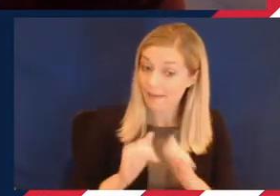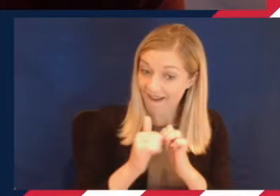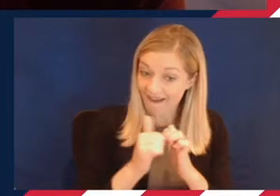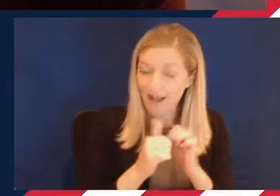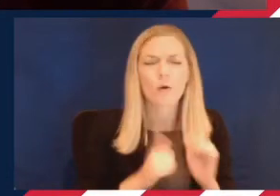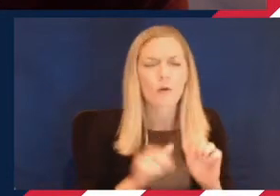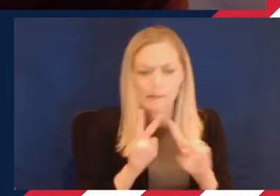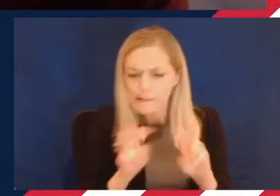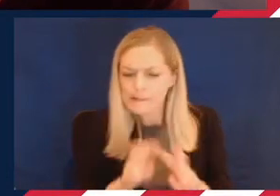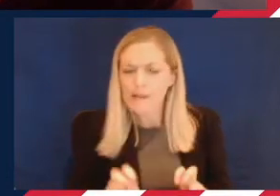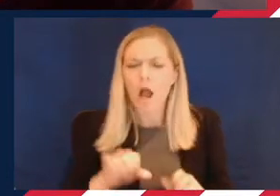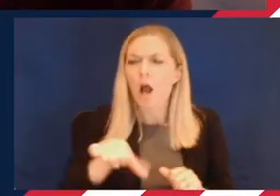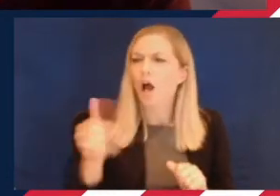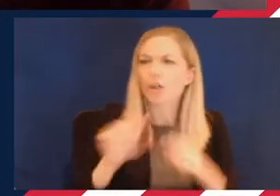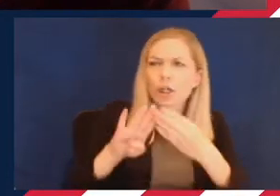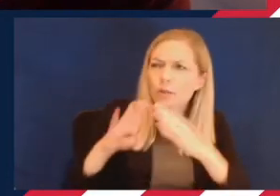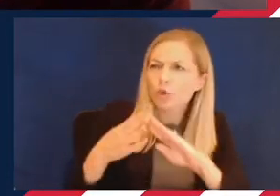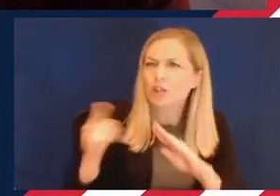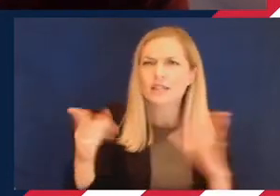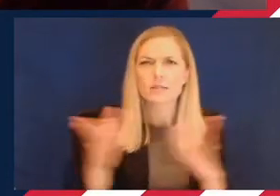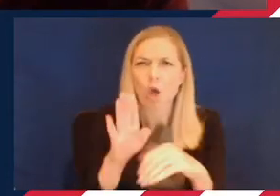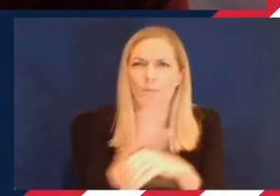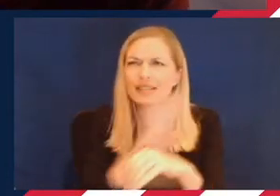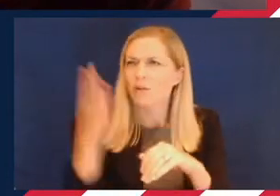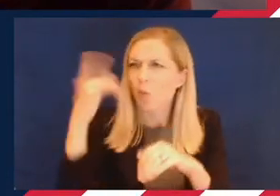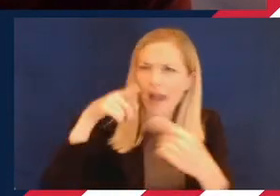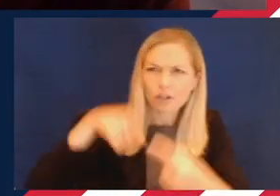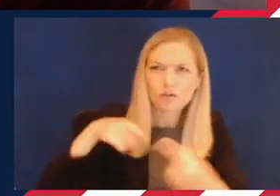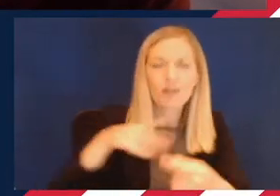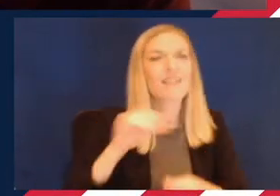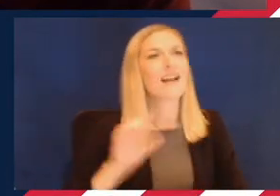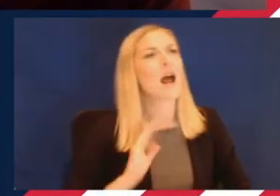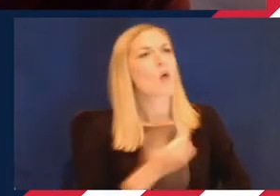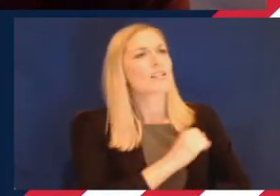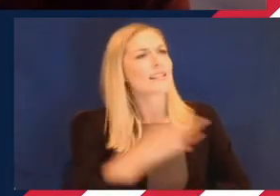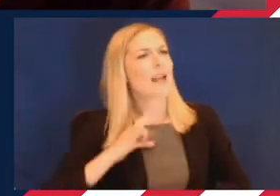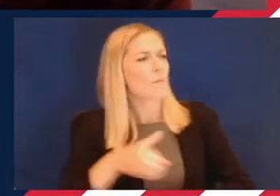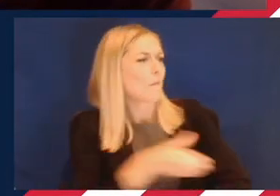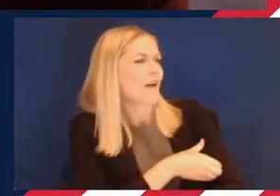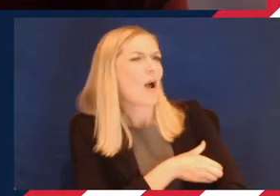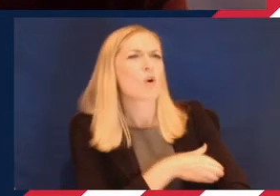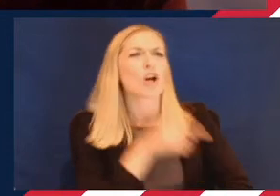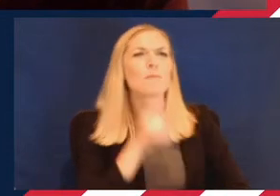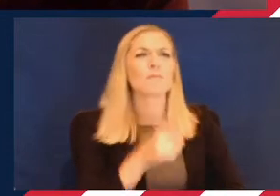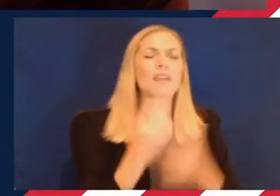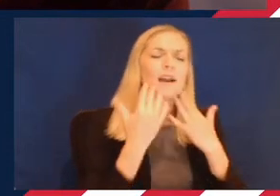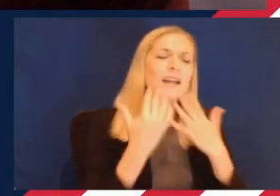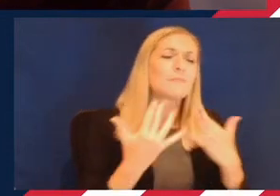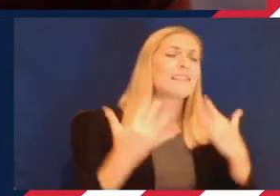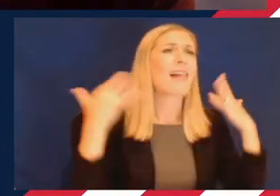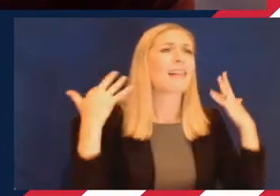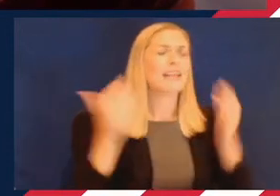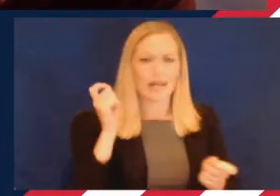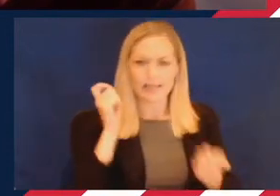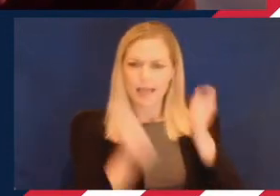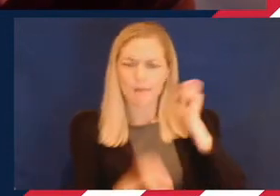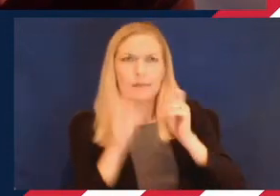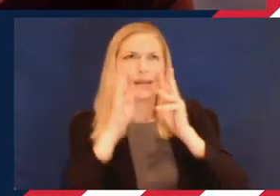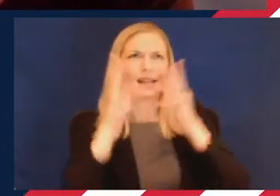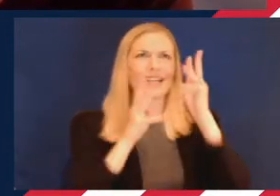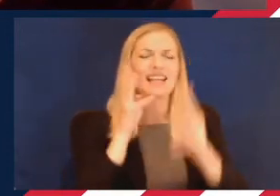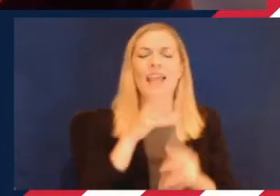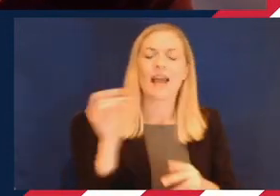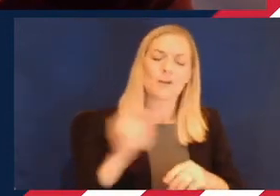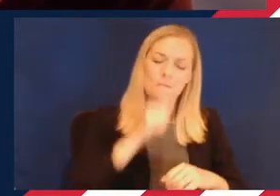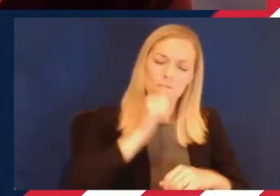they struggle, and our staff's power, that of hospitality, adaptability, and massive resilience. This has also produced just